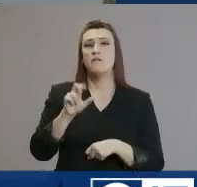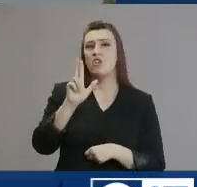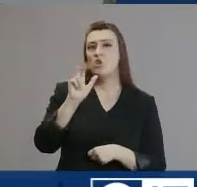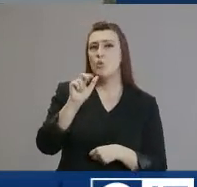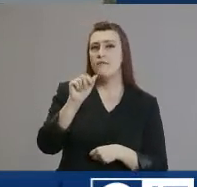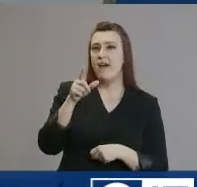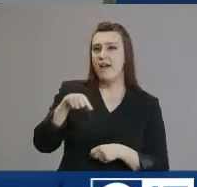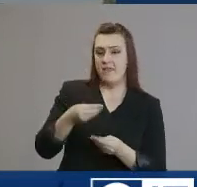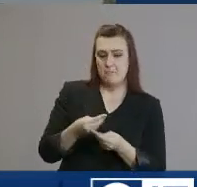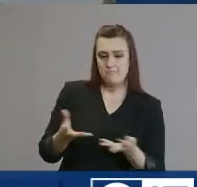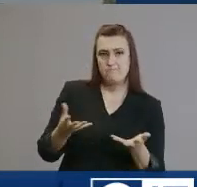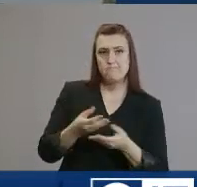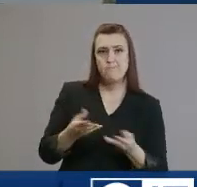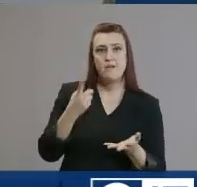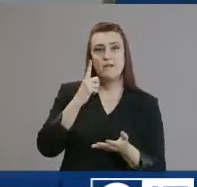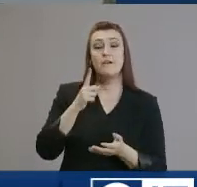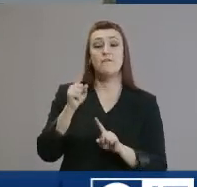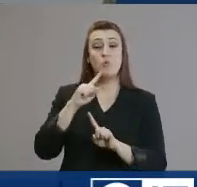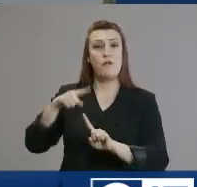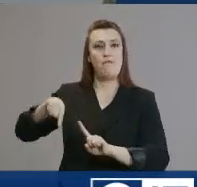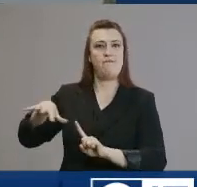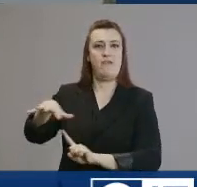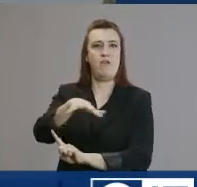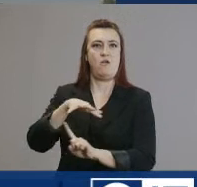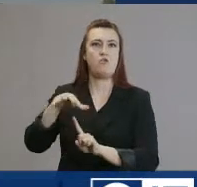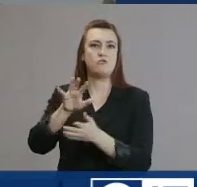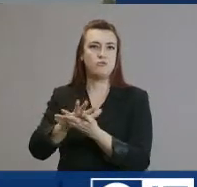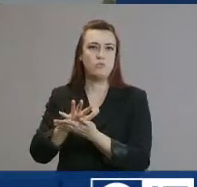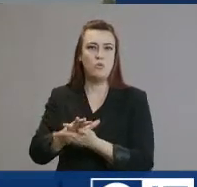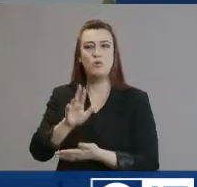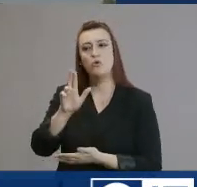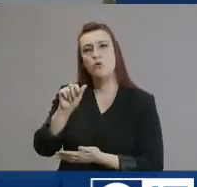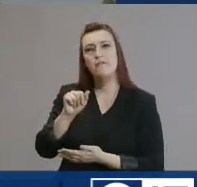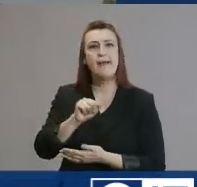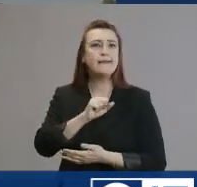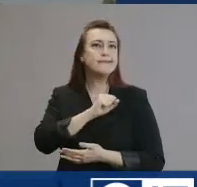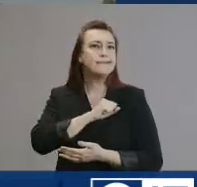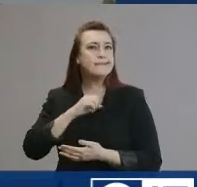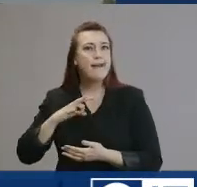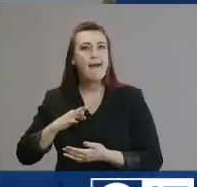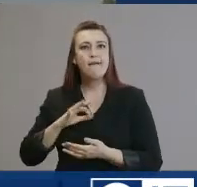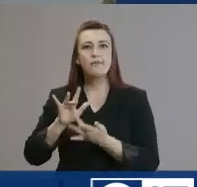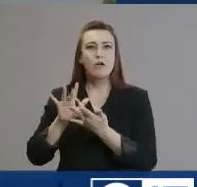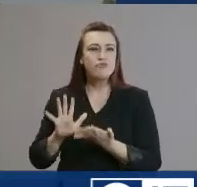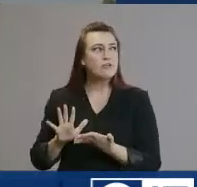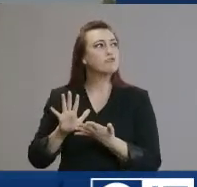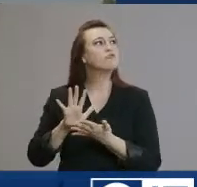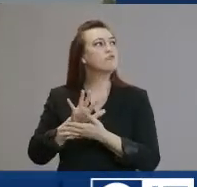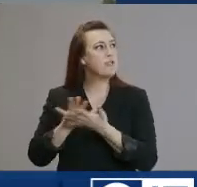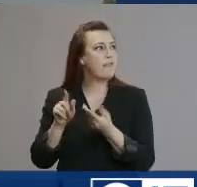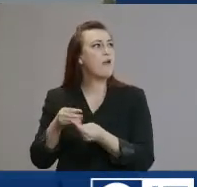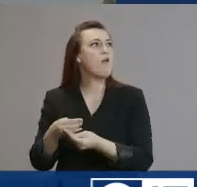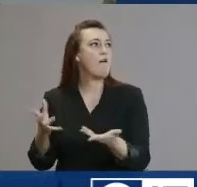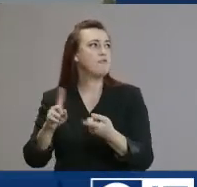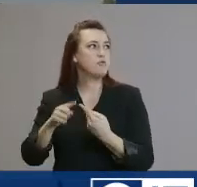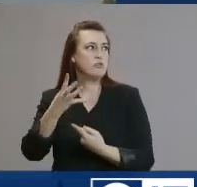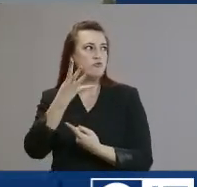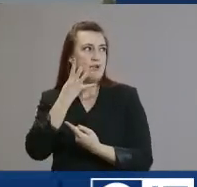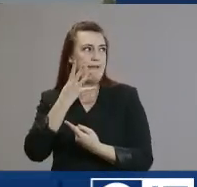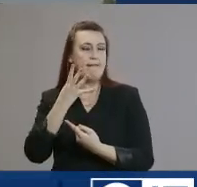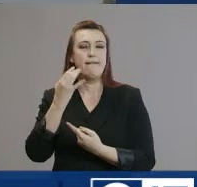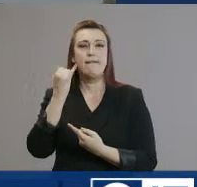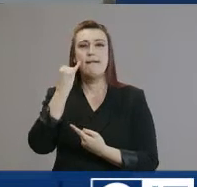contractors, especially those that have direct contact with the inmates. That is available if they want to go get testing. There's